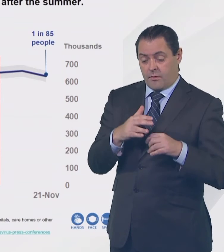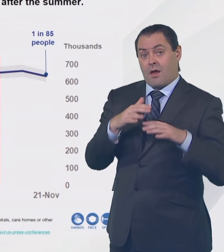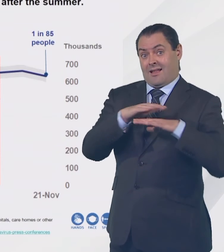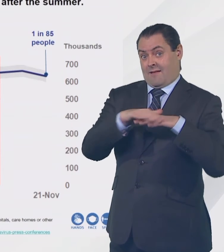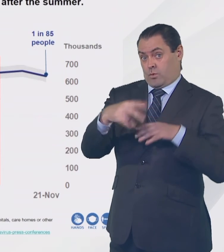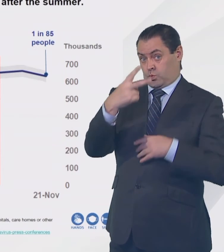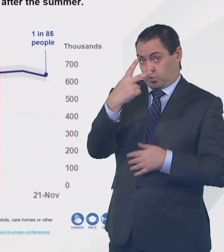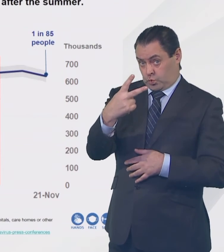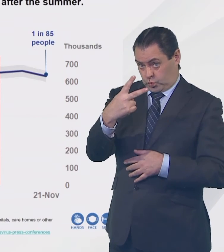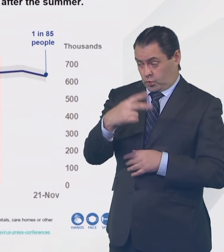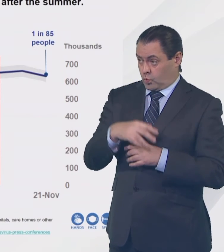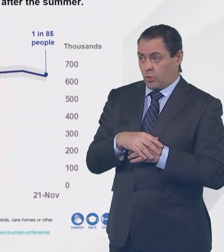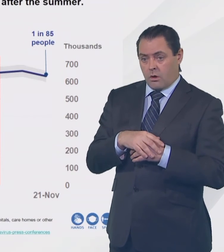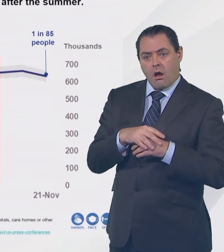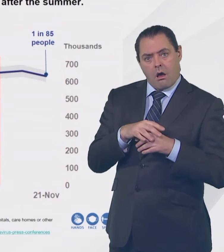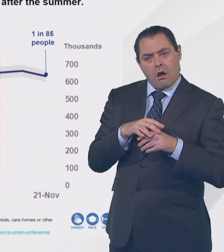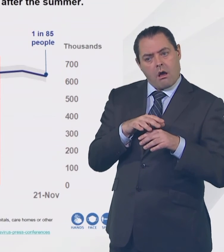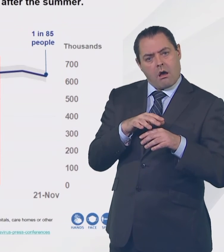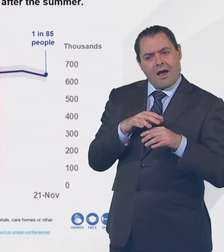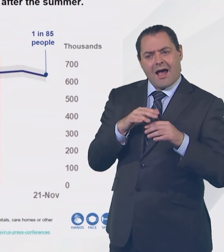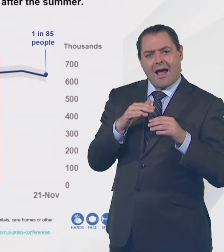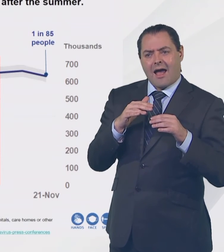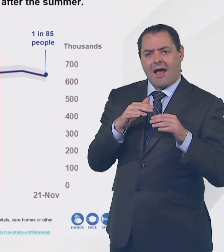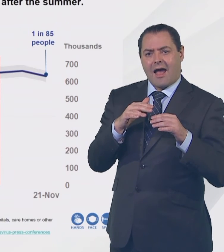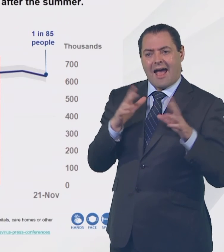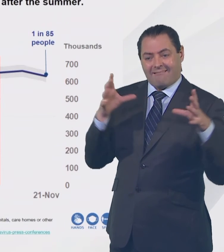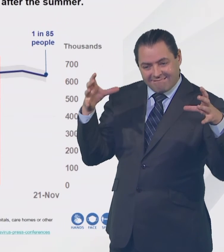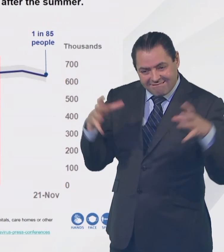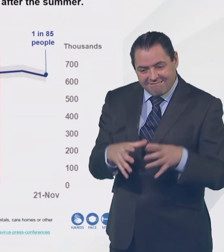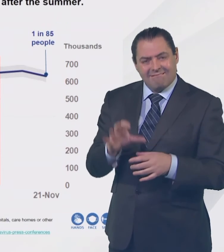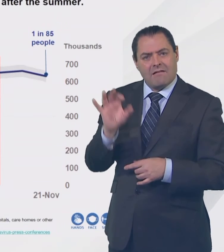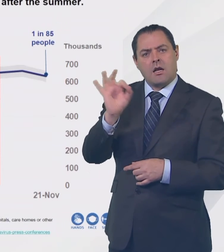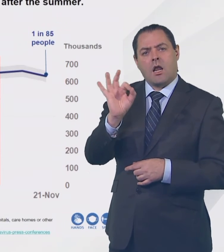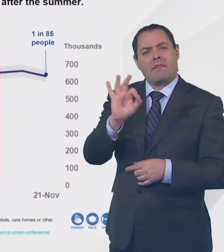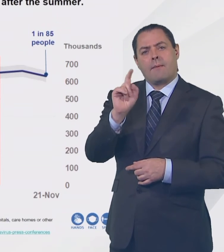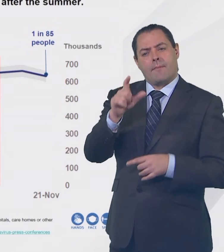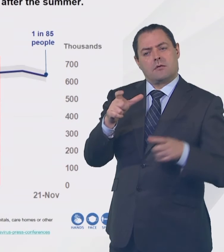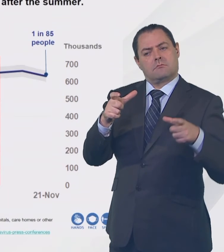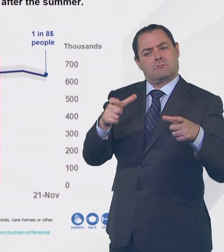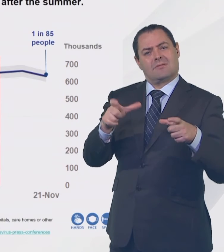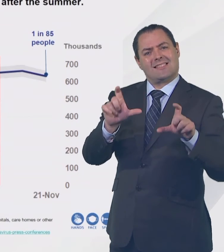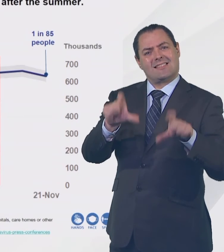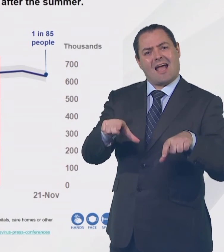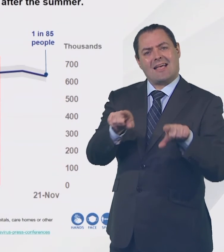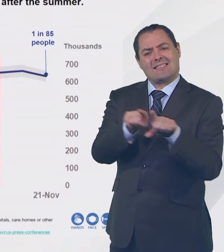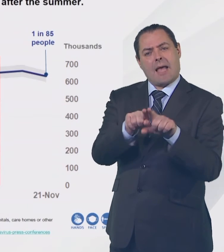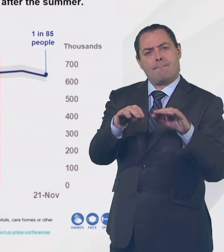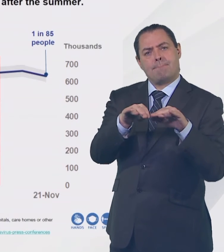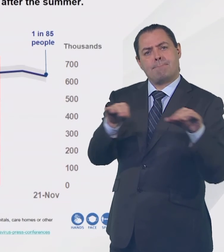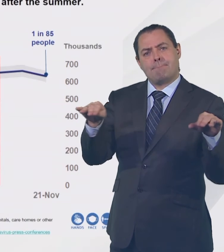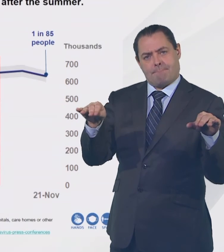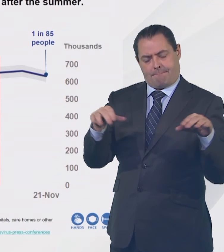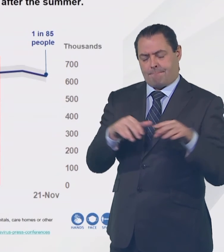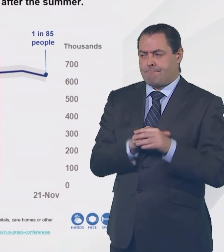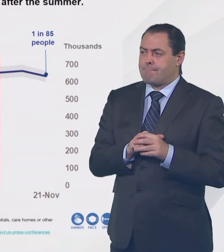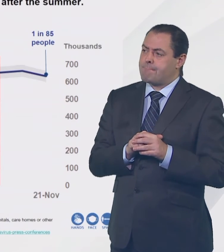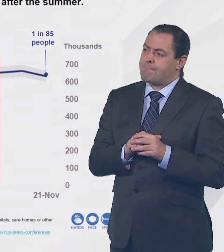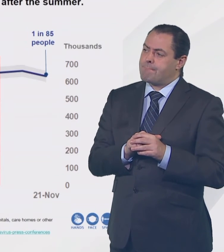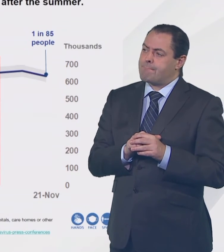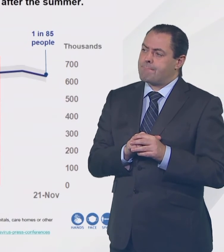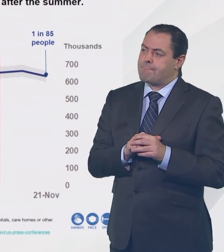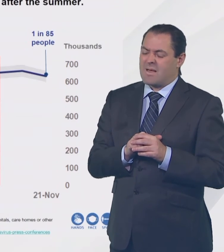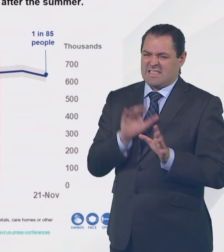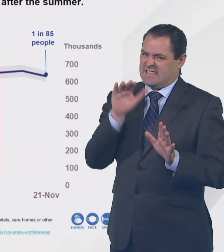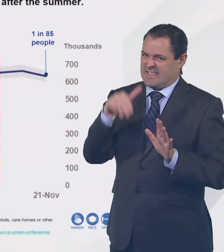2 started to hold the rate of increase, so we started to see that in some places you could hold it back, but it certainly wasn't turning